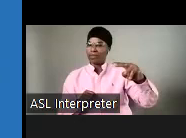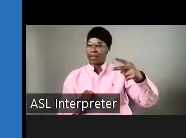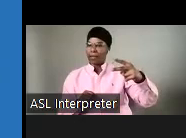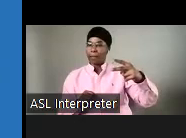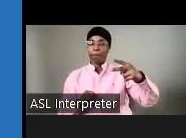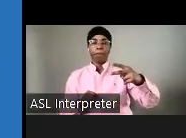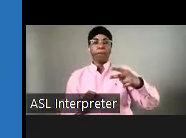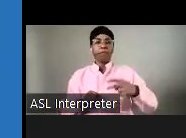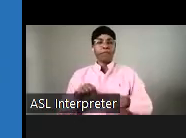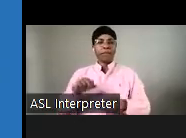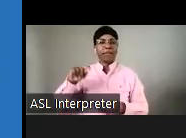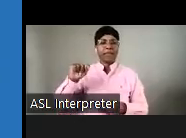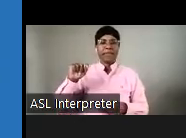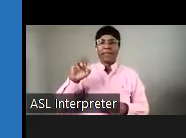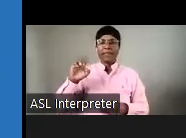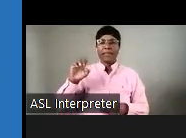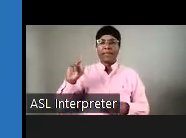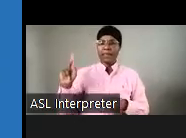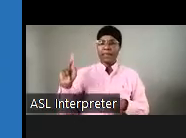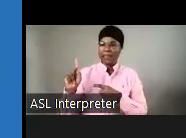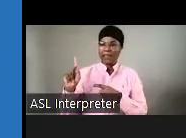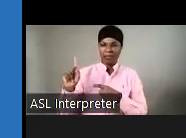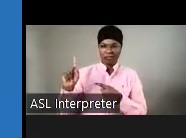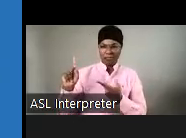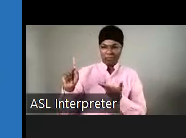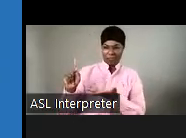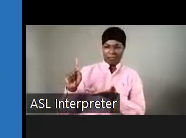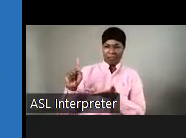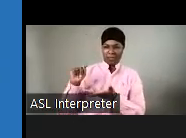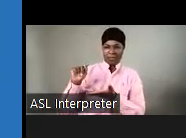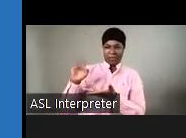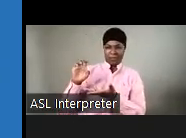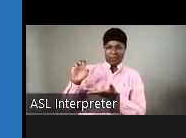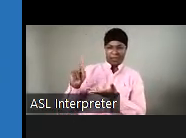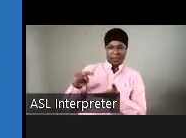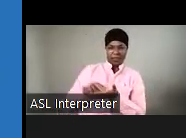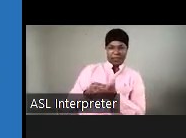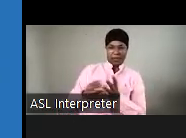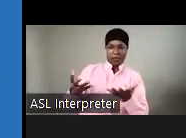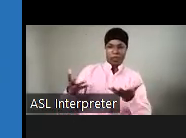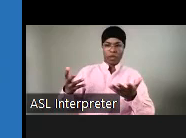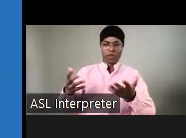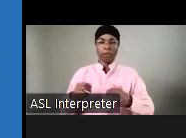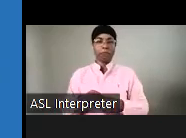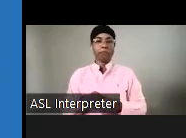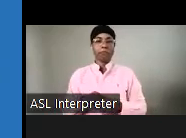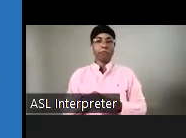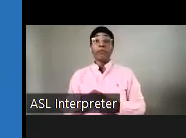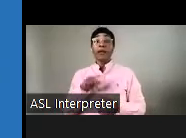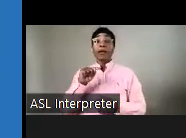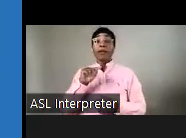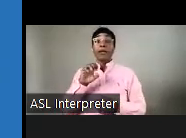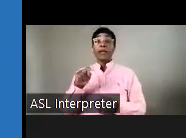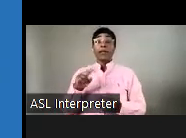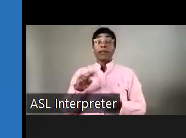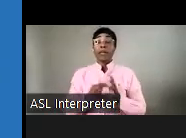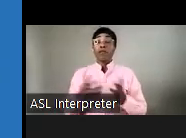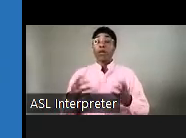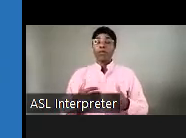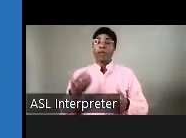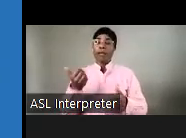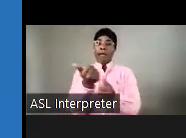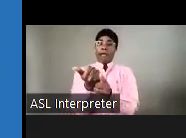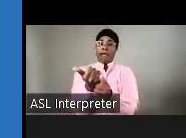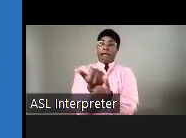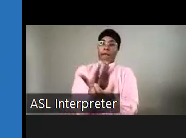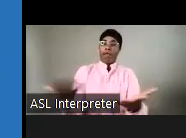what TE is, and a lot of it, in my mind, is just saying, that everything matters.